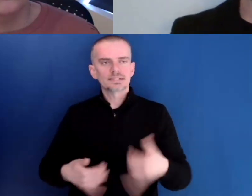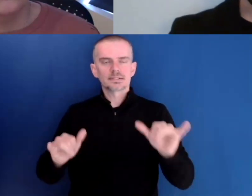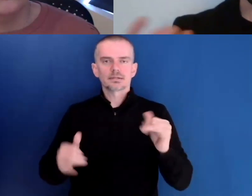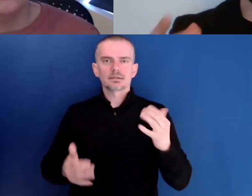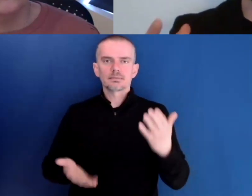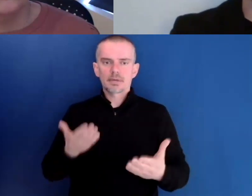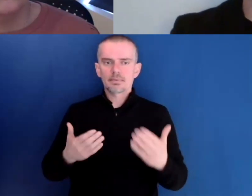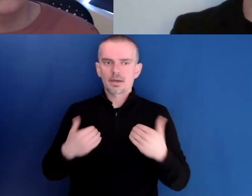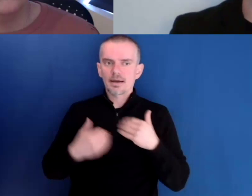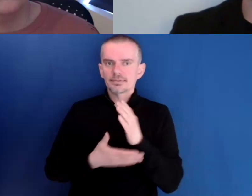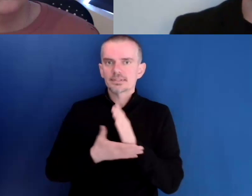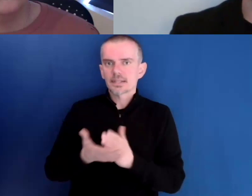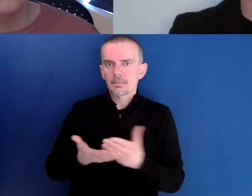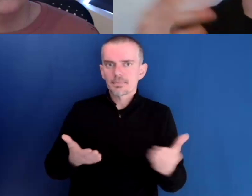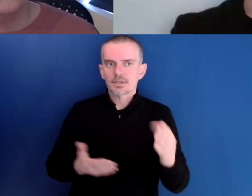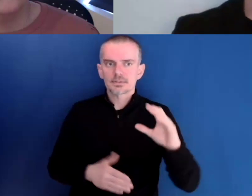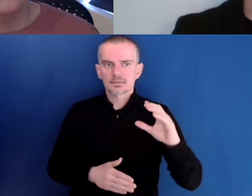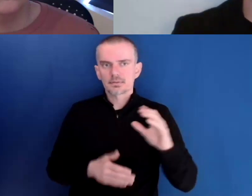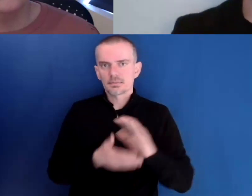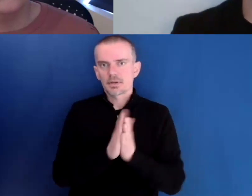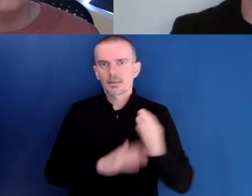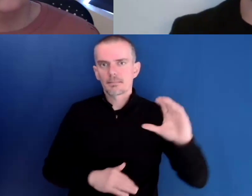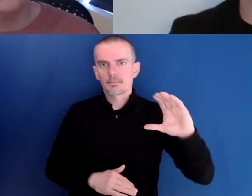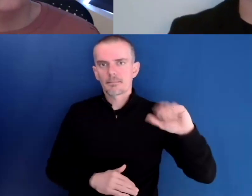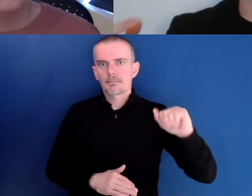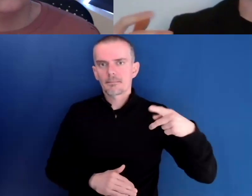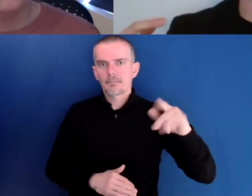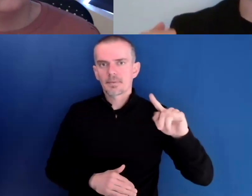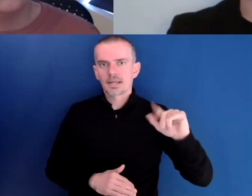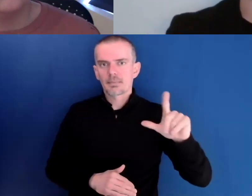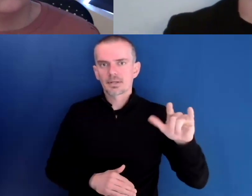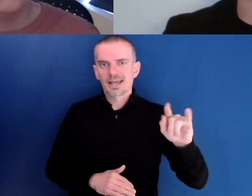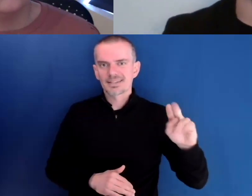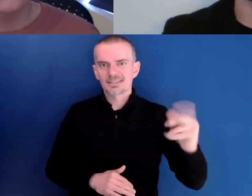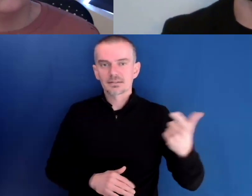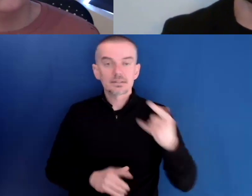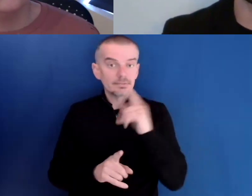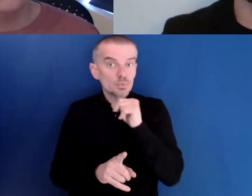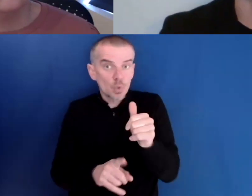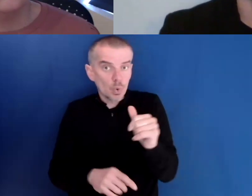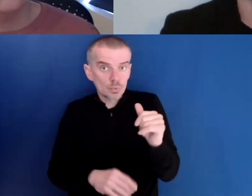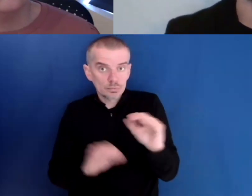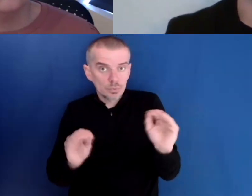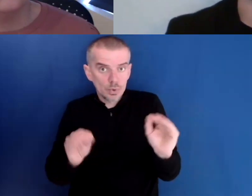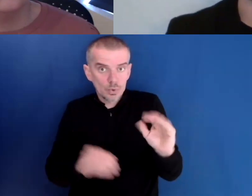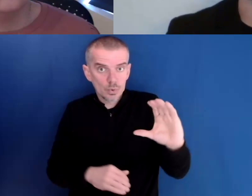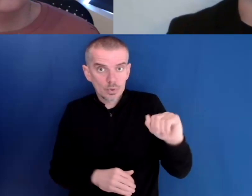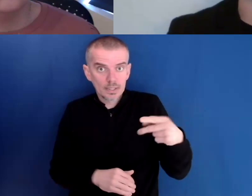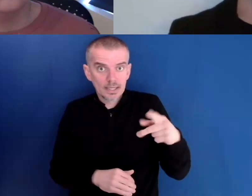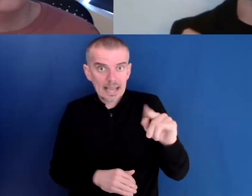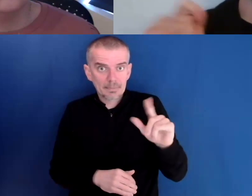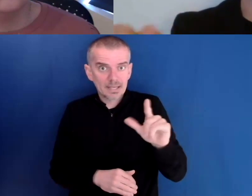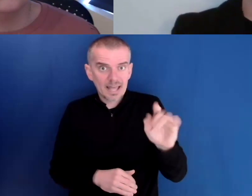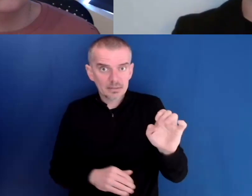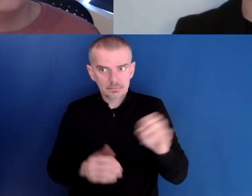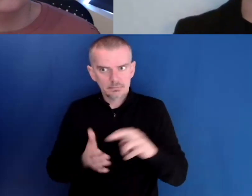capitalizing that particular cost. If you're not capitalizing the cost, then the reports should align actually, right? Because you're